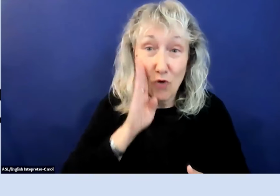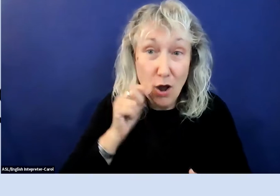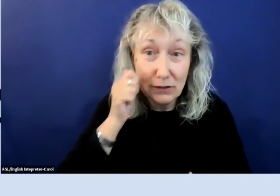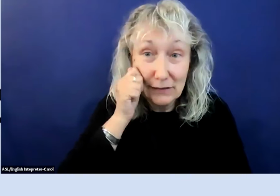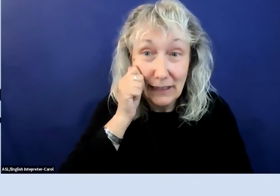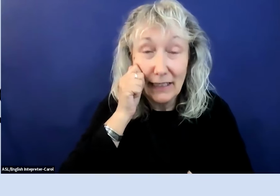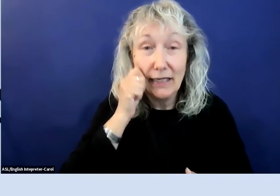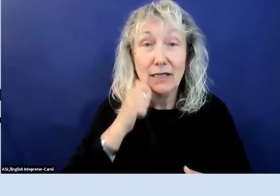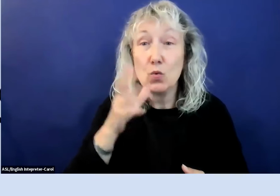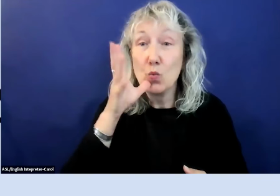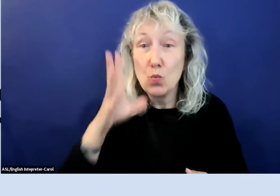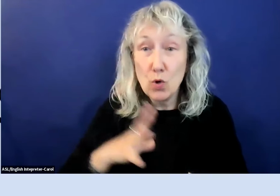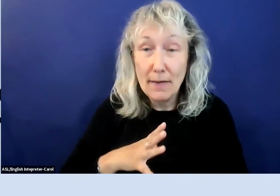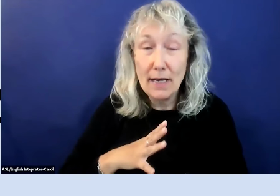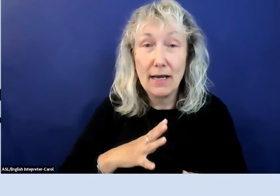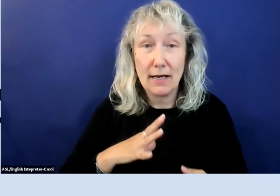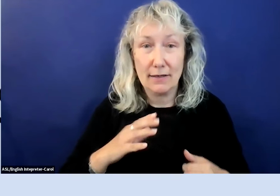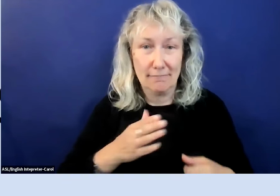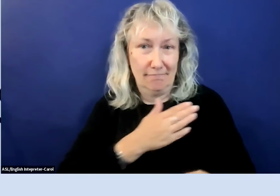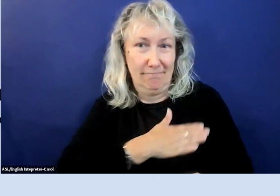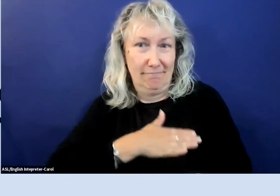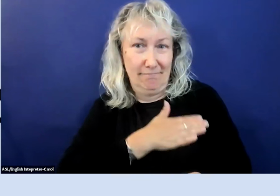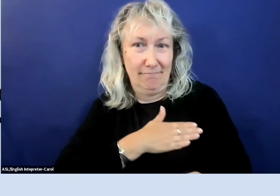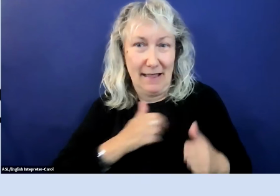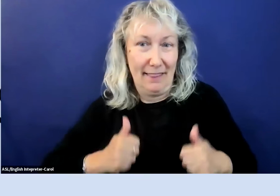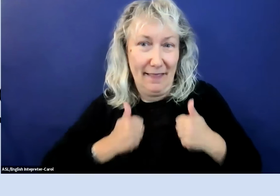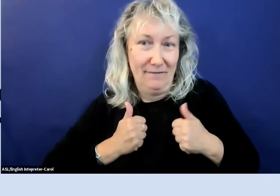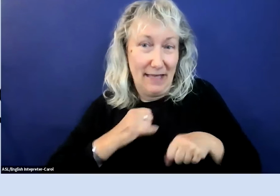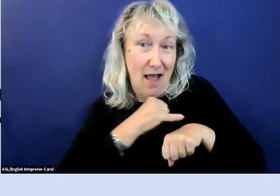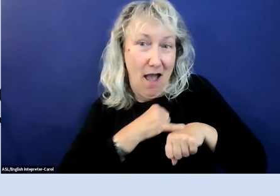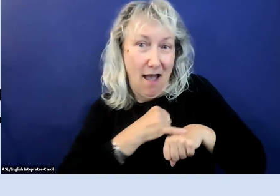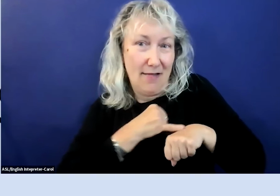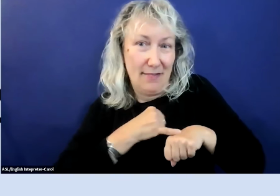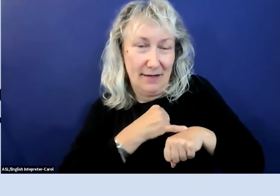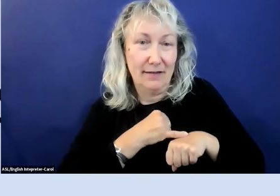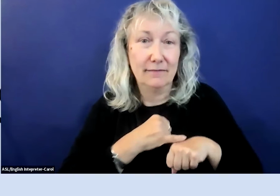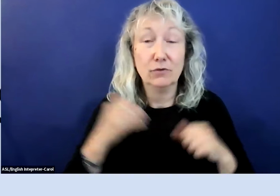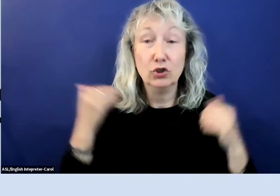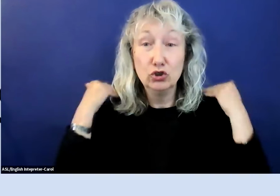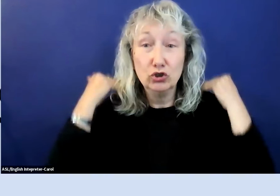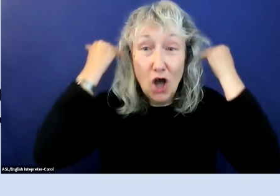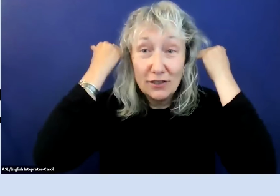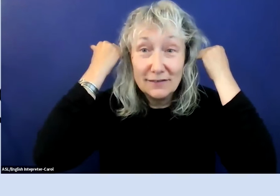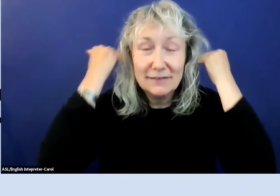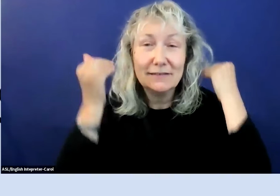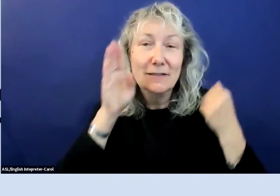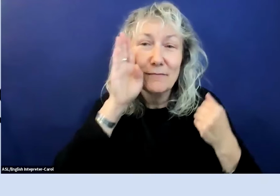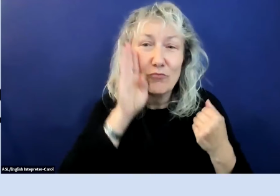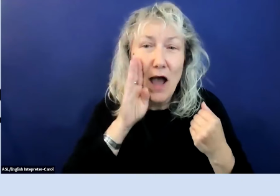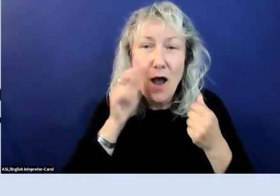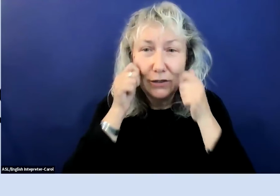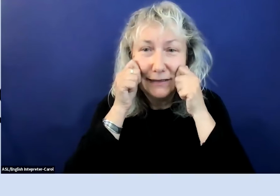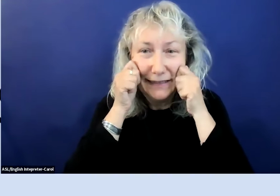wearing a Living Island t-shirts, and I have short hair and brown skin.